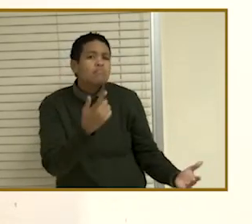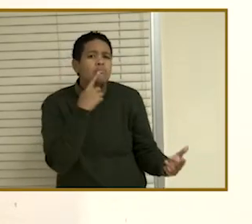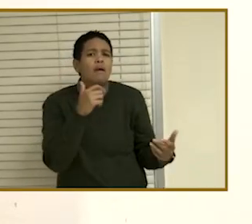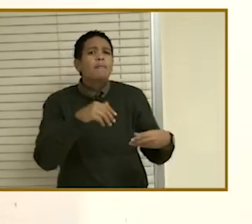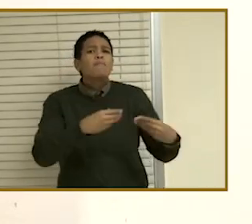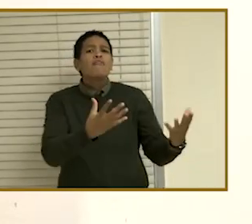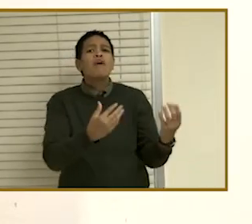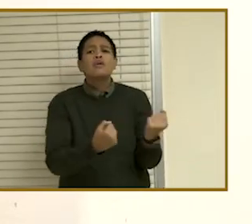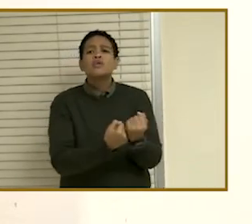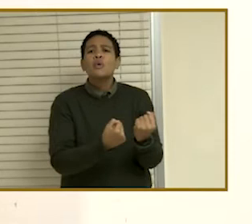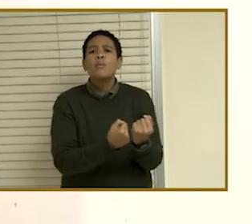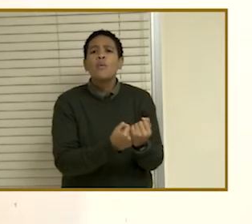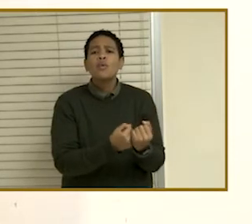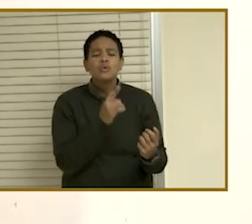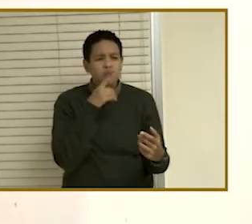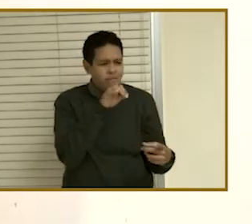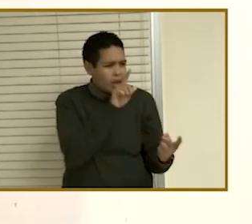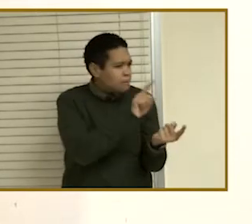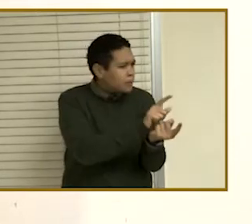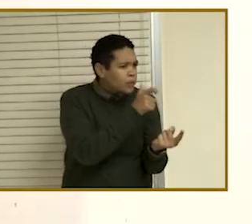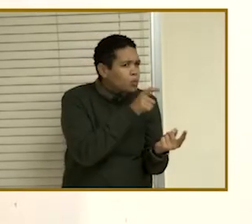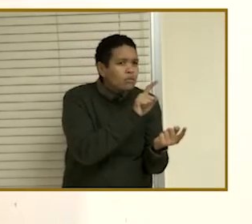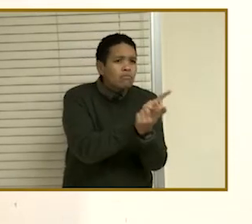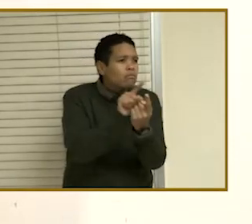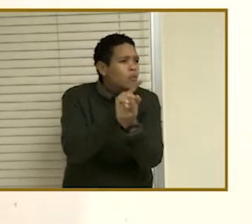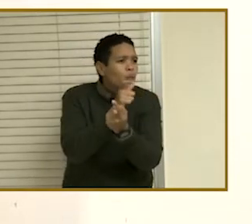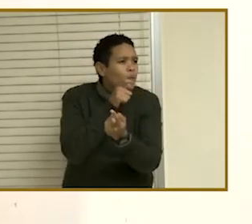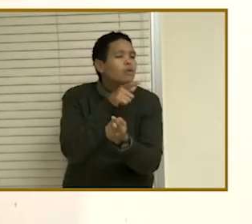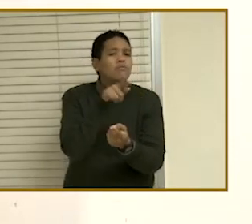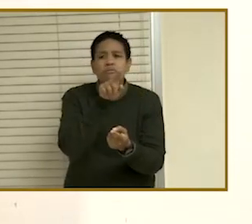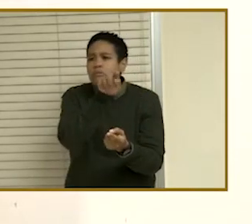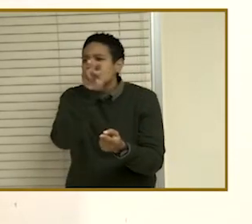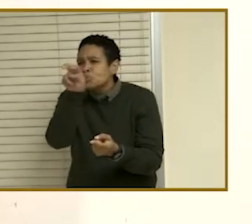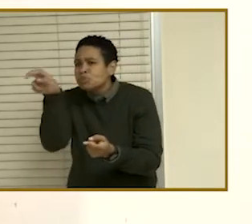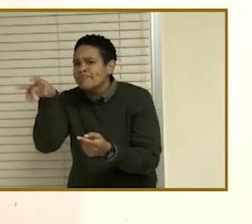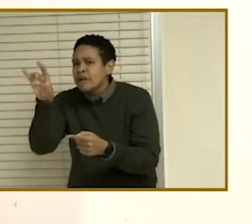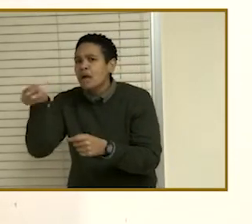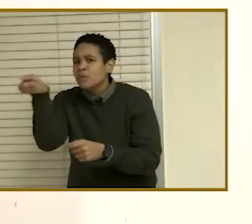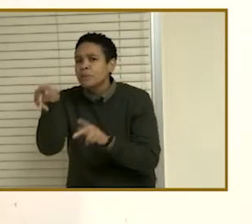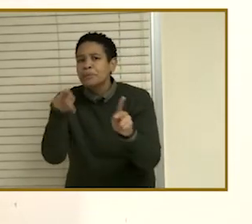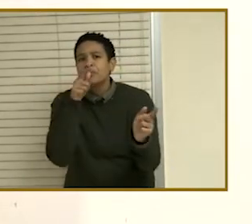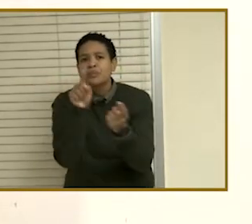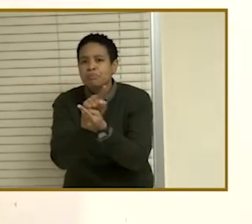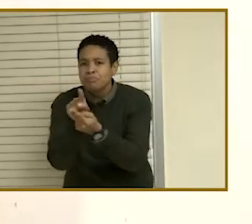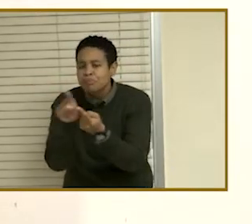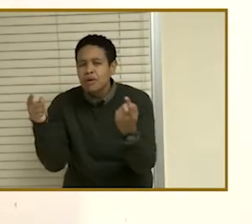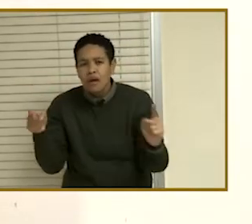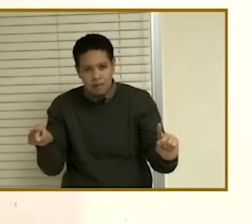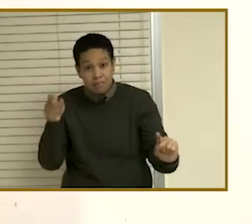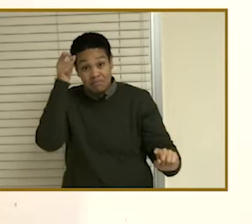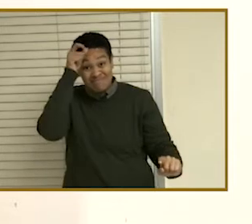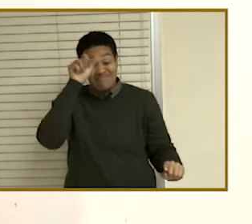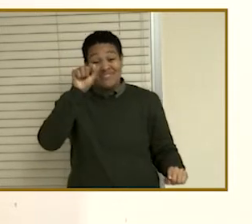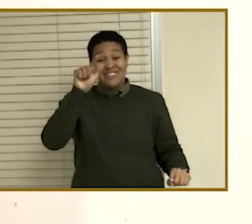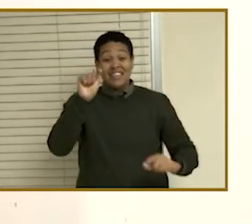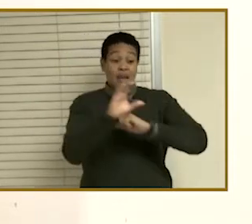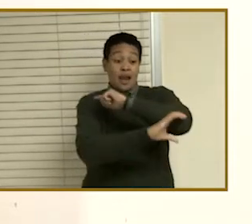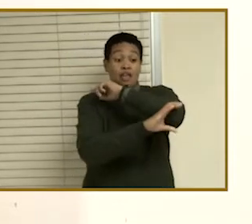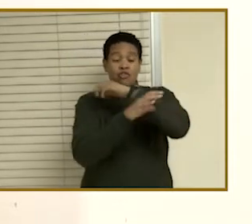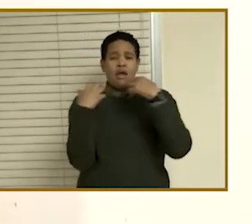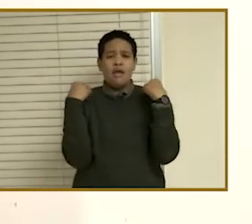expedite their contact tracing efforts. In addition to the St. Catherine Health Department, the KC,